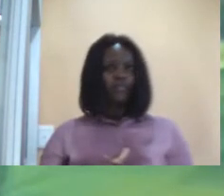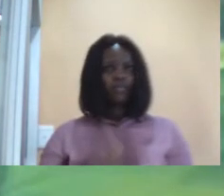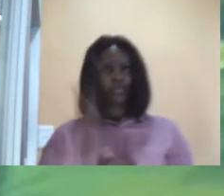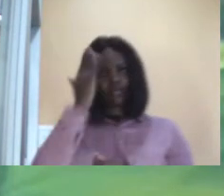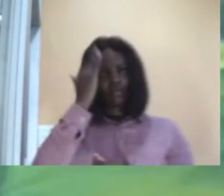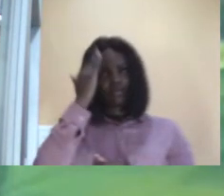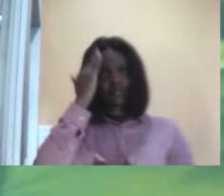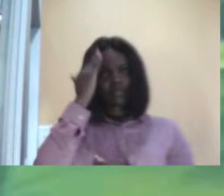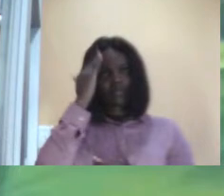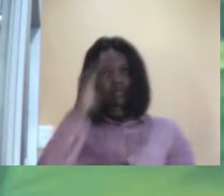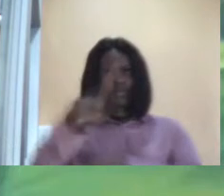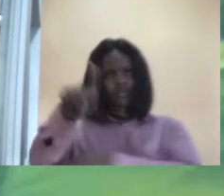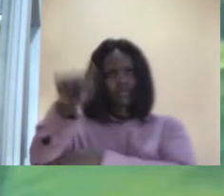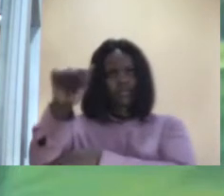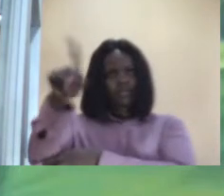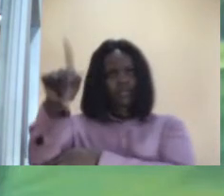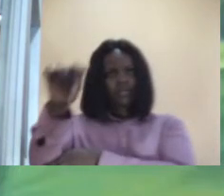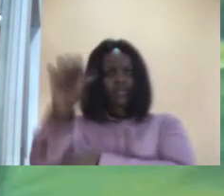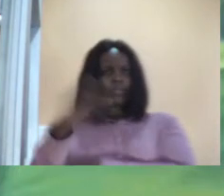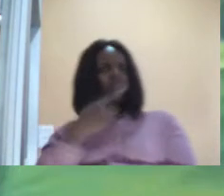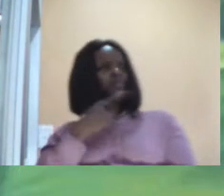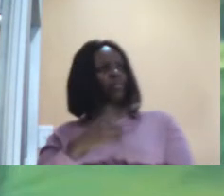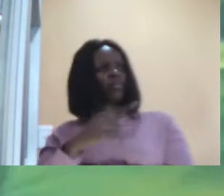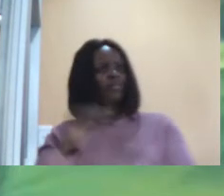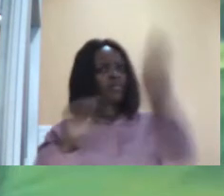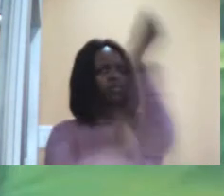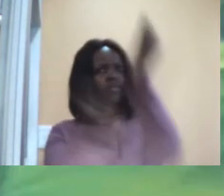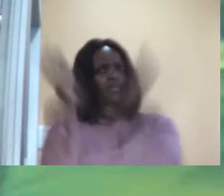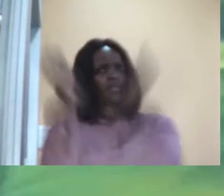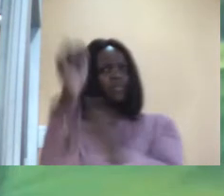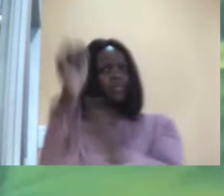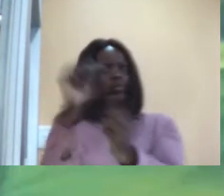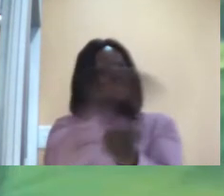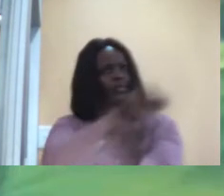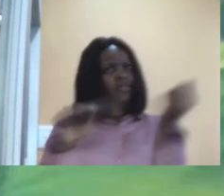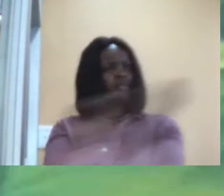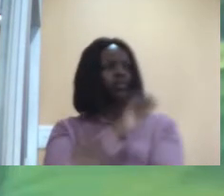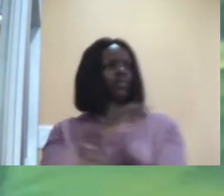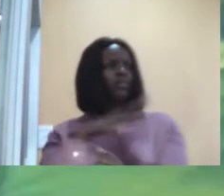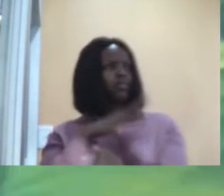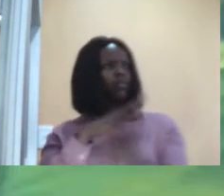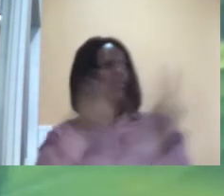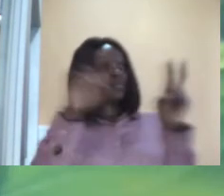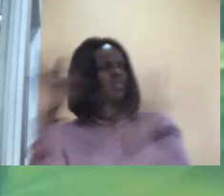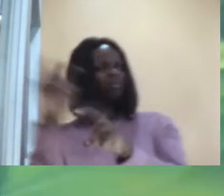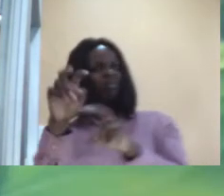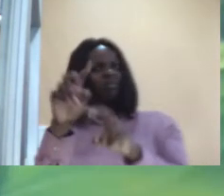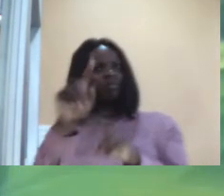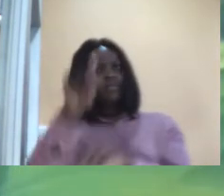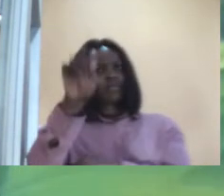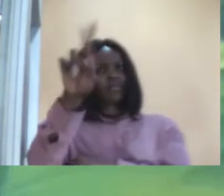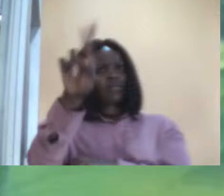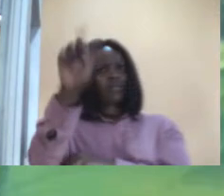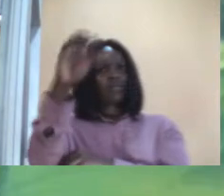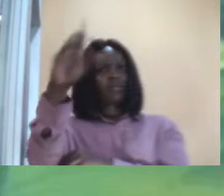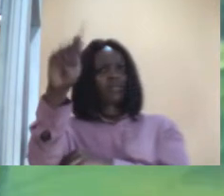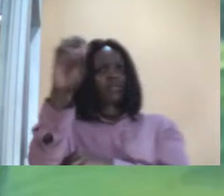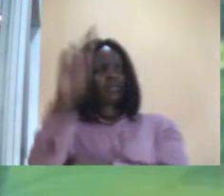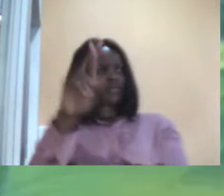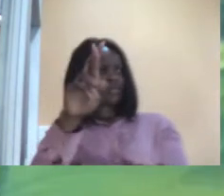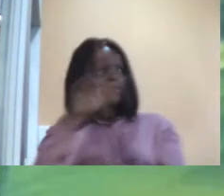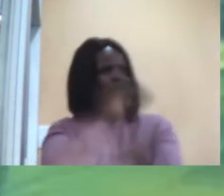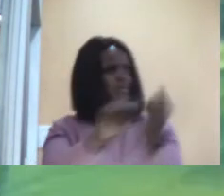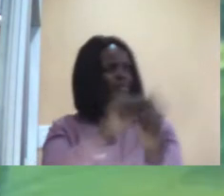we have structures that are vandalized. We brought a report on the tractors. We brought the report before the committee on the on